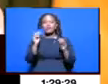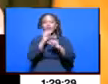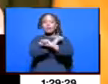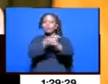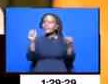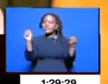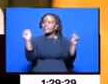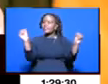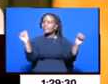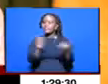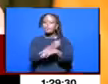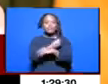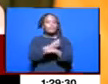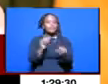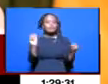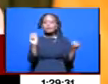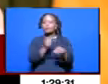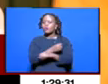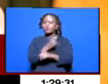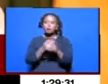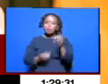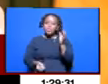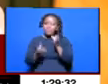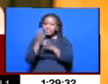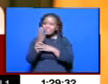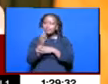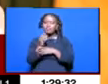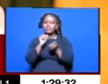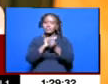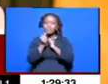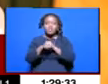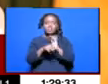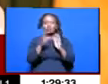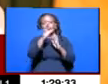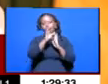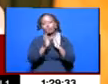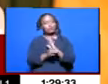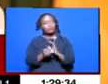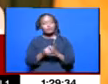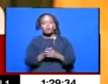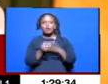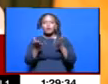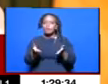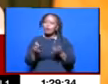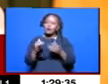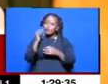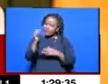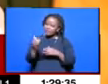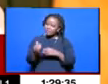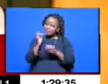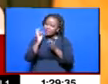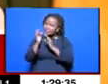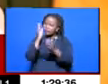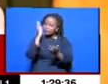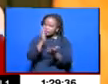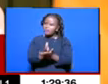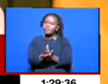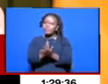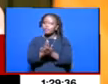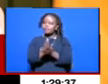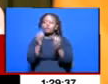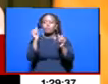initiate a popular initiative. That takes me quite quickly as to whether indeed the